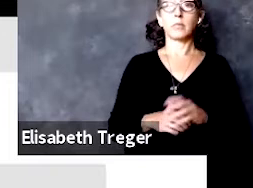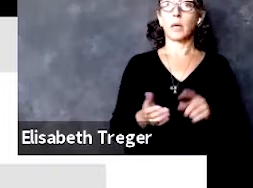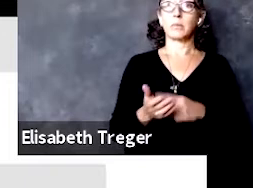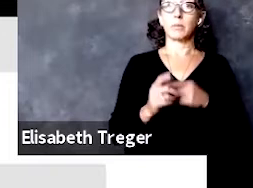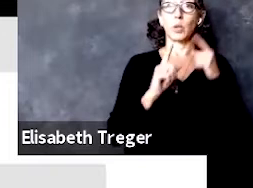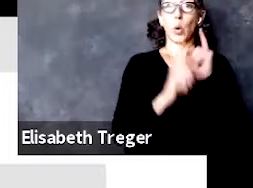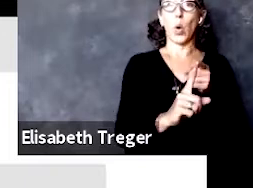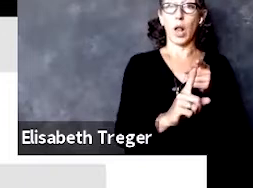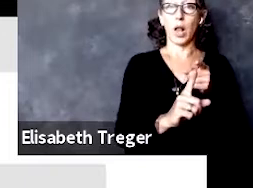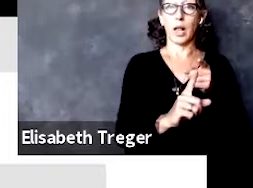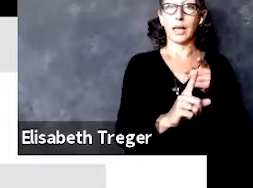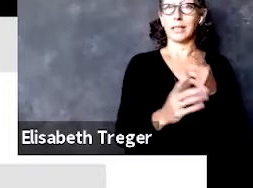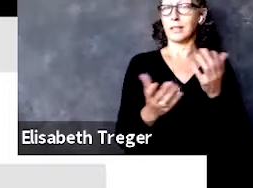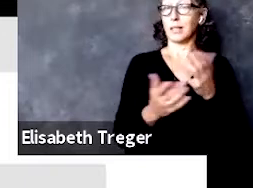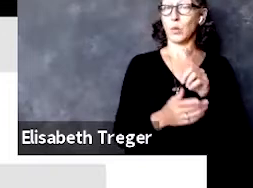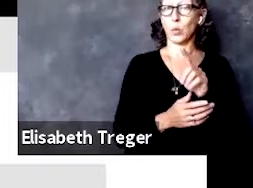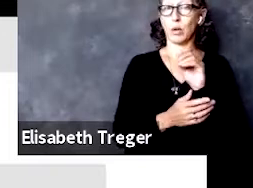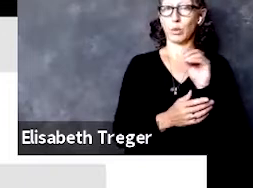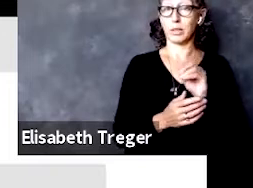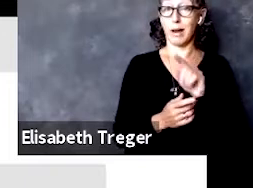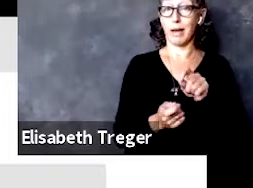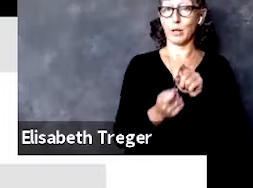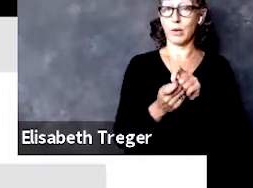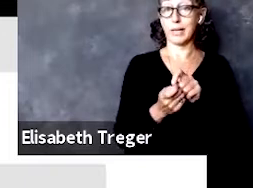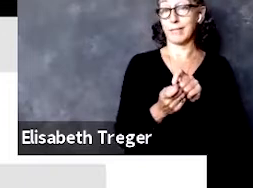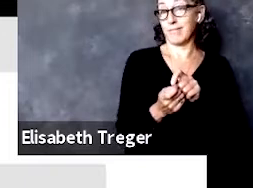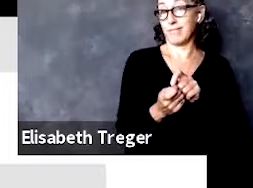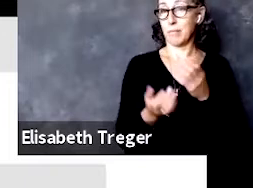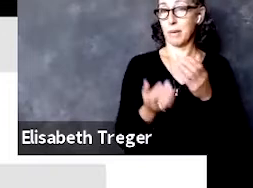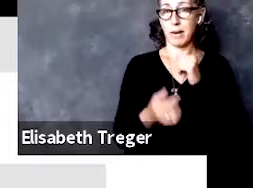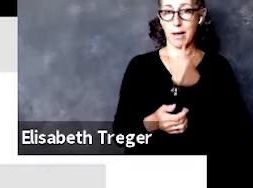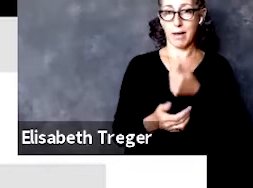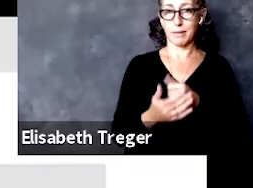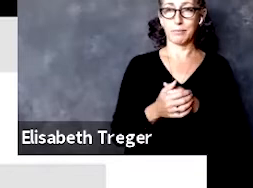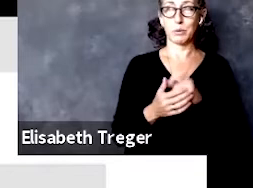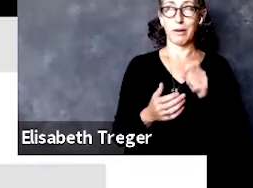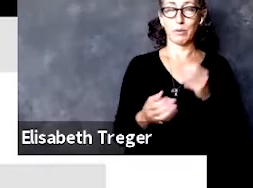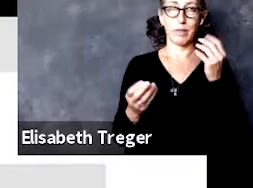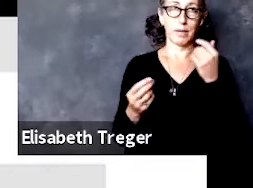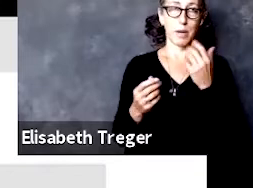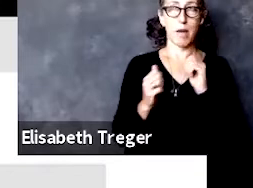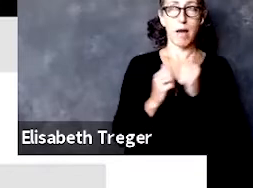100% accurate, right? Remember, we're winning the person. So you have to think about